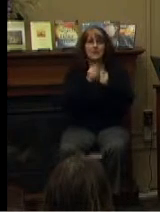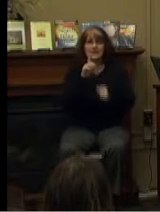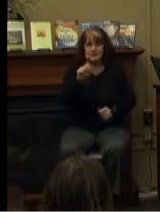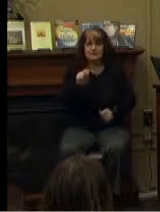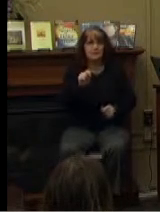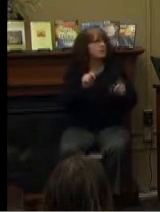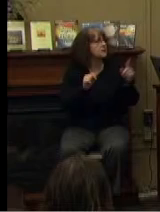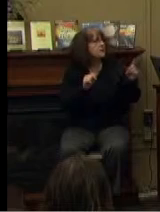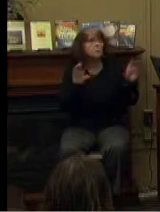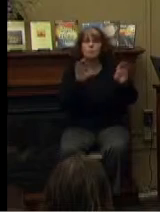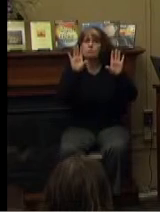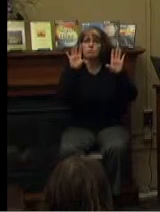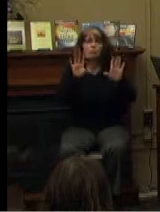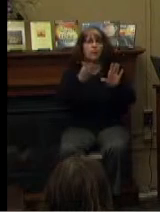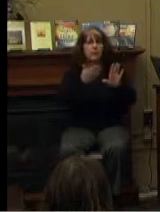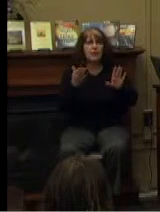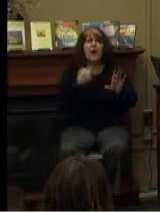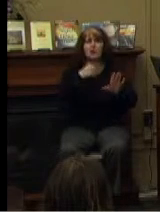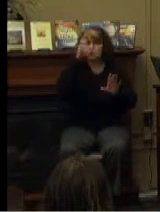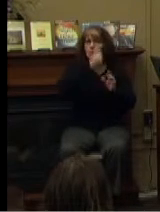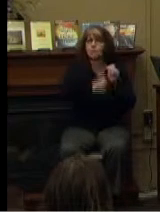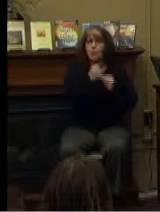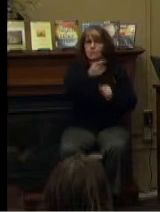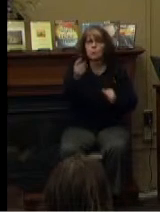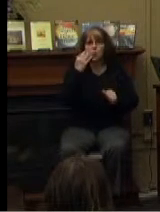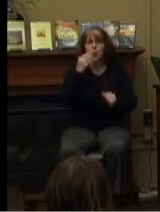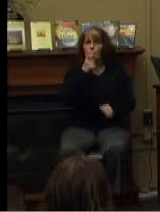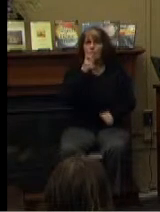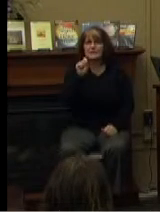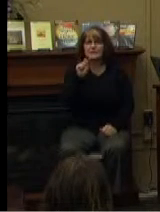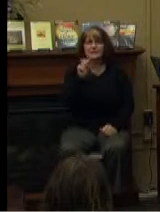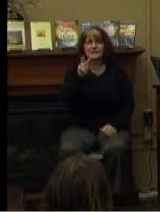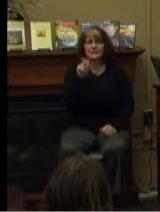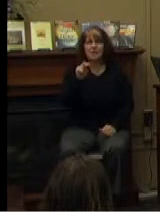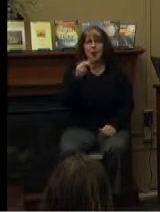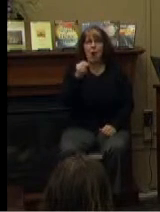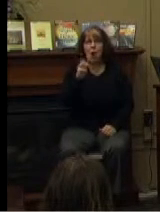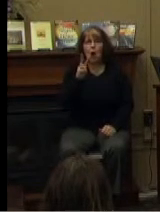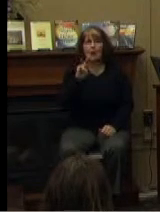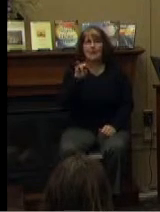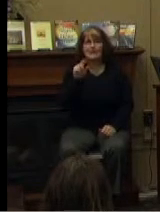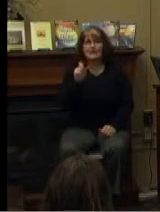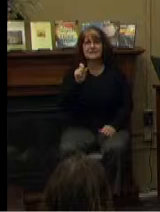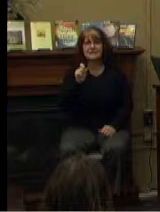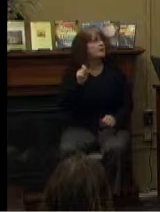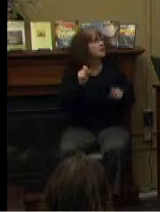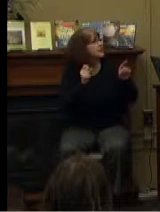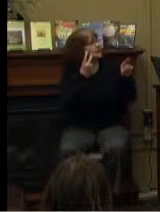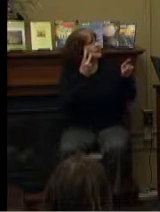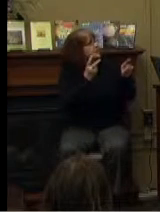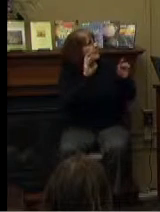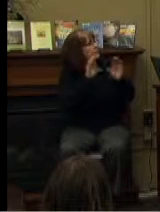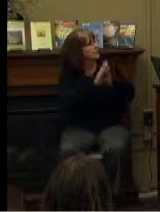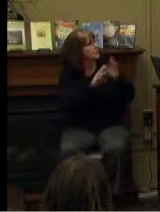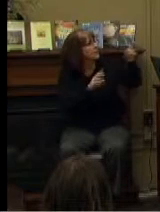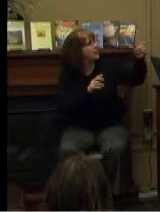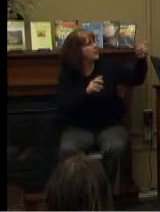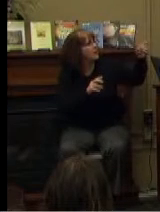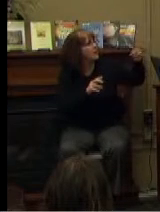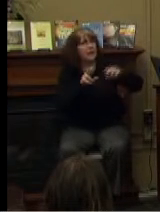guys, I should assume that most of you know who Stephen Hawking is. And if you just look at a picture of him, what could he